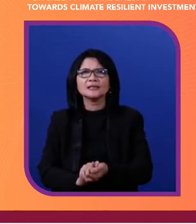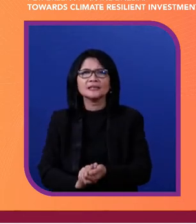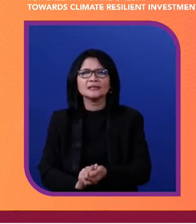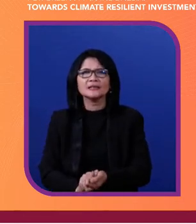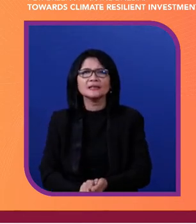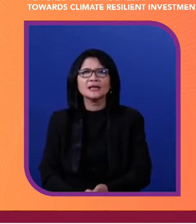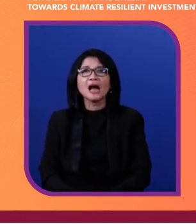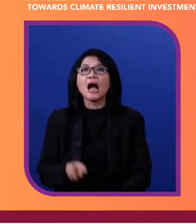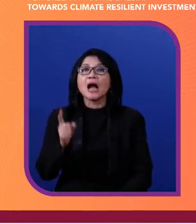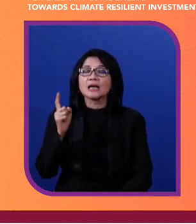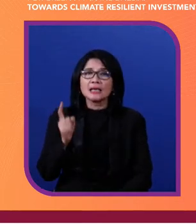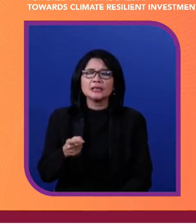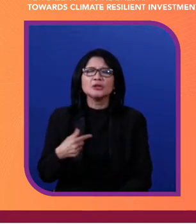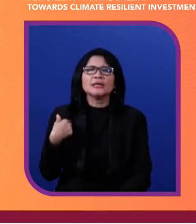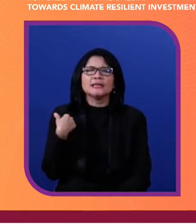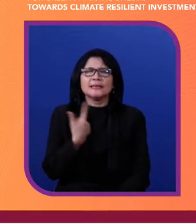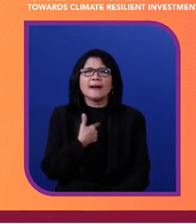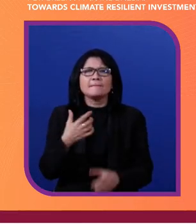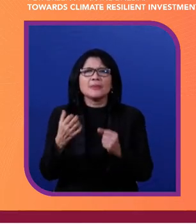Indonesia